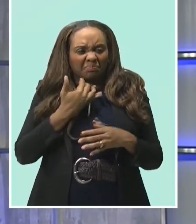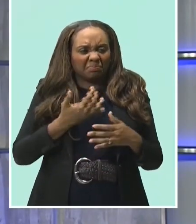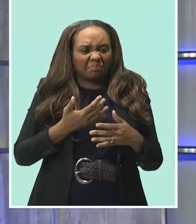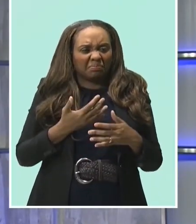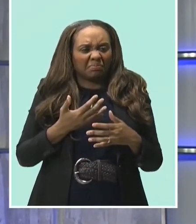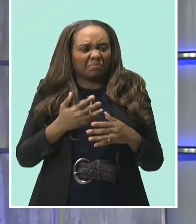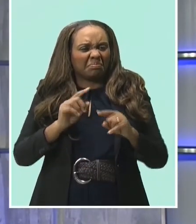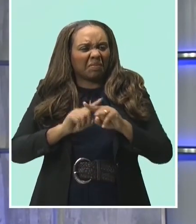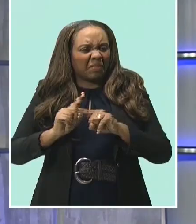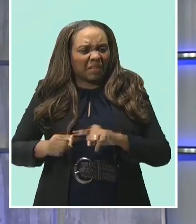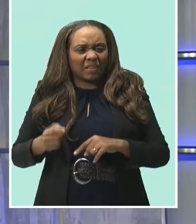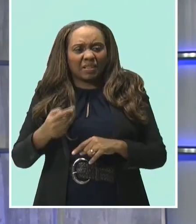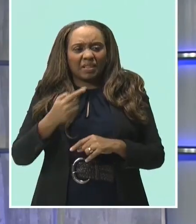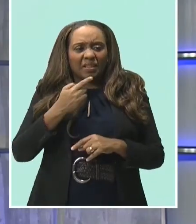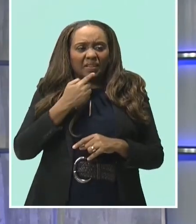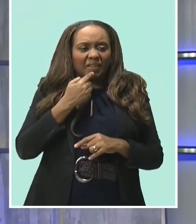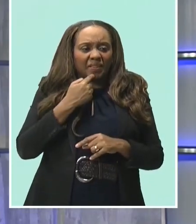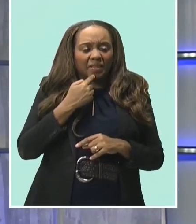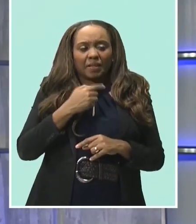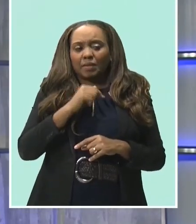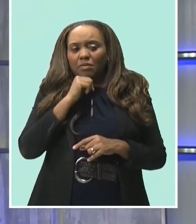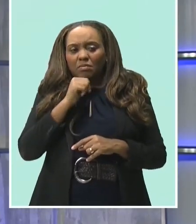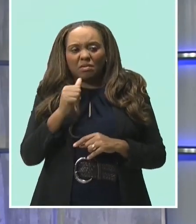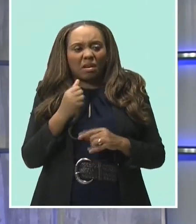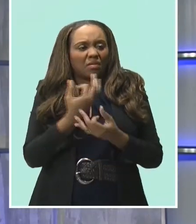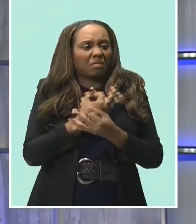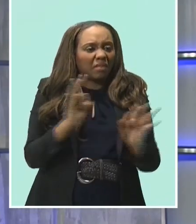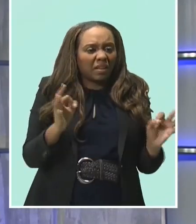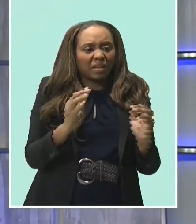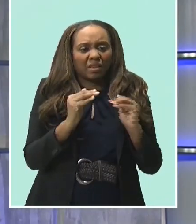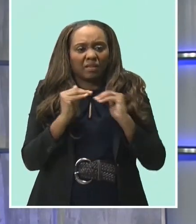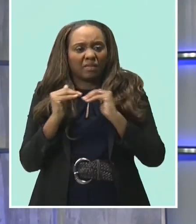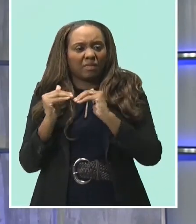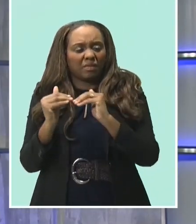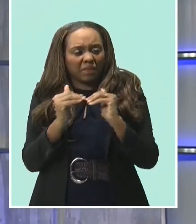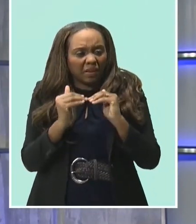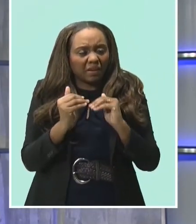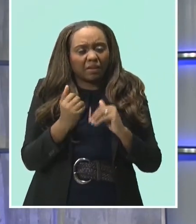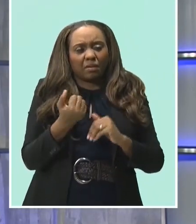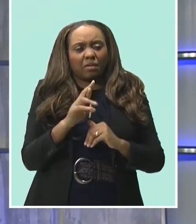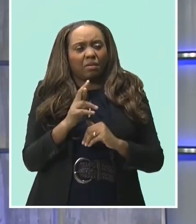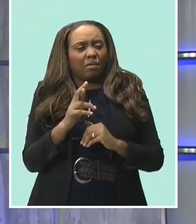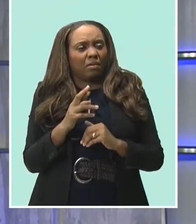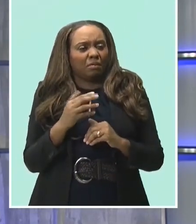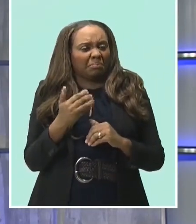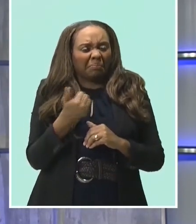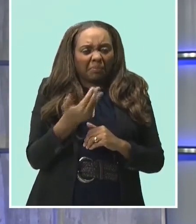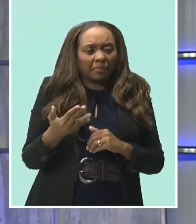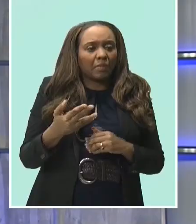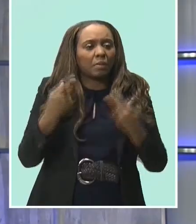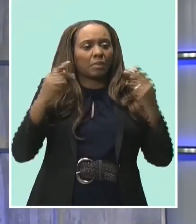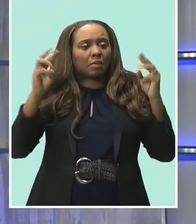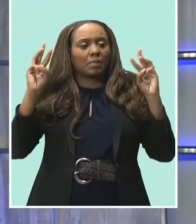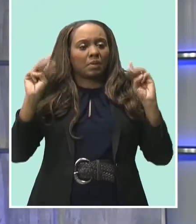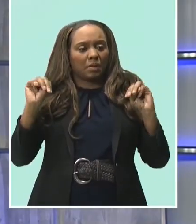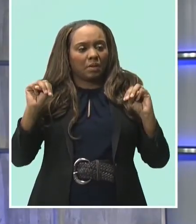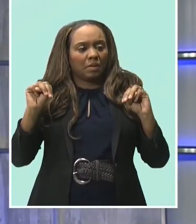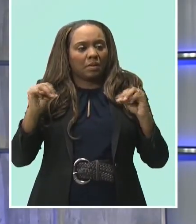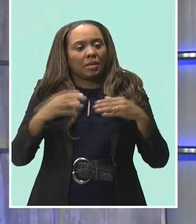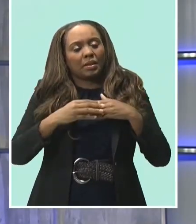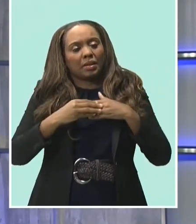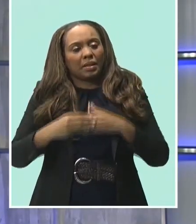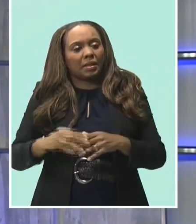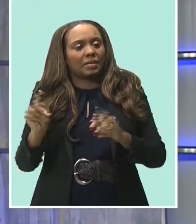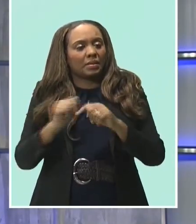far refused to concede that the polls were free, fair, and free from fear. Prime Minister Dr. Timothy Harris led his coalition